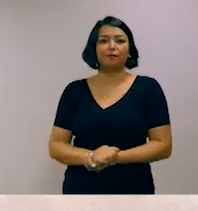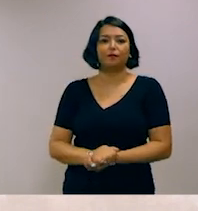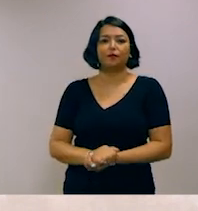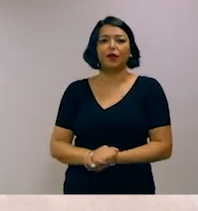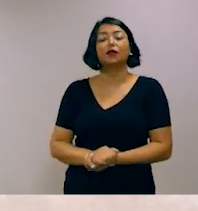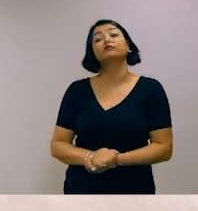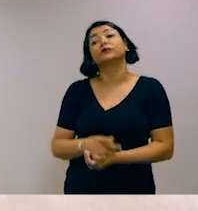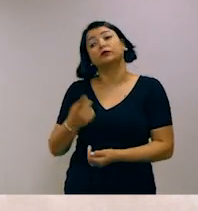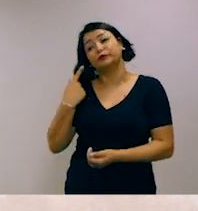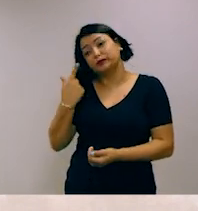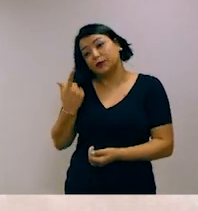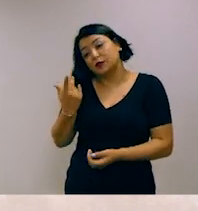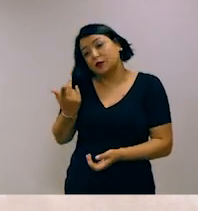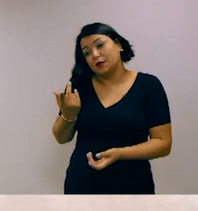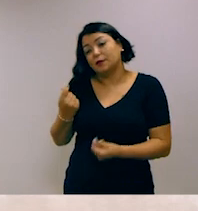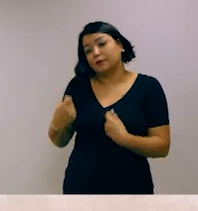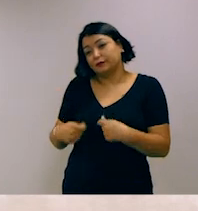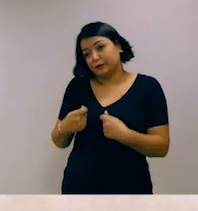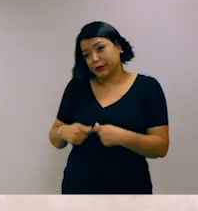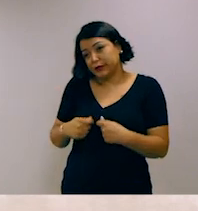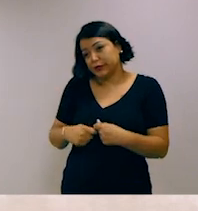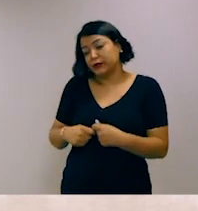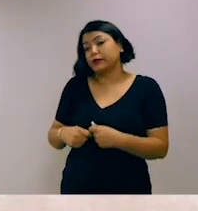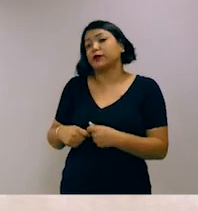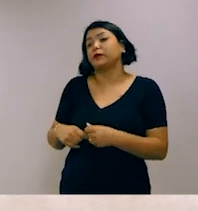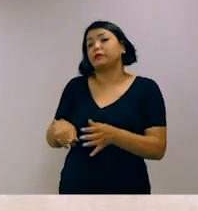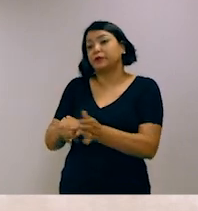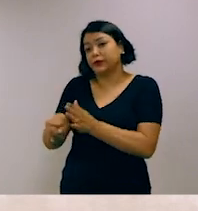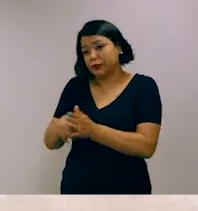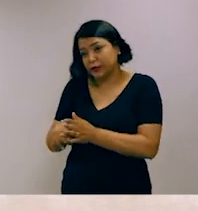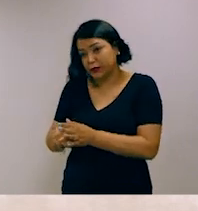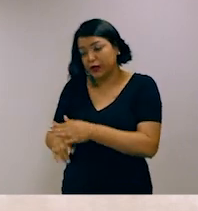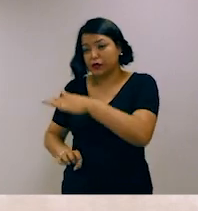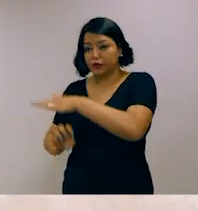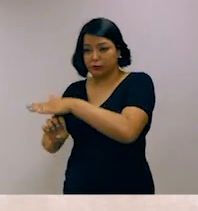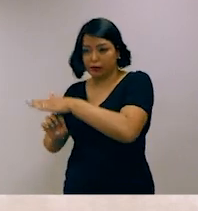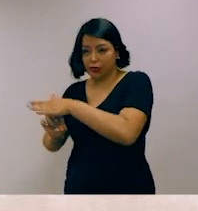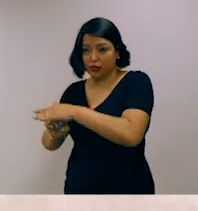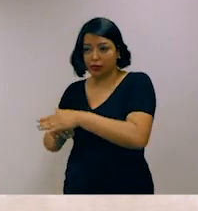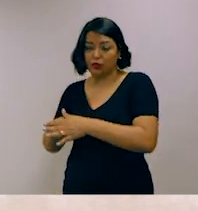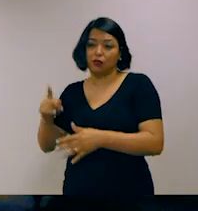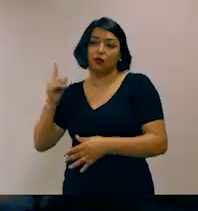And so the name of this website is The Numbers.